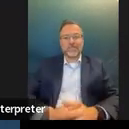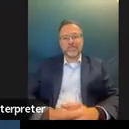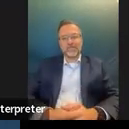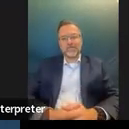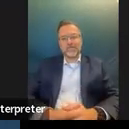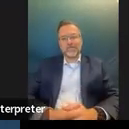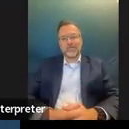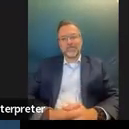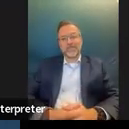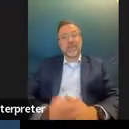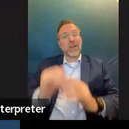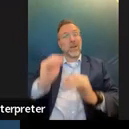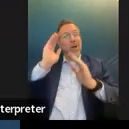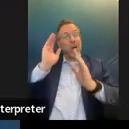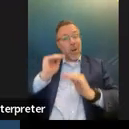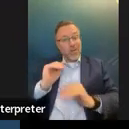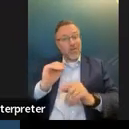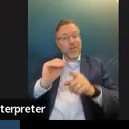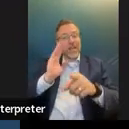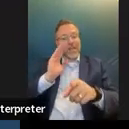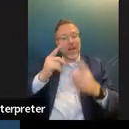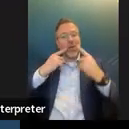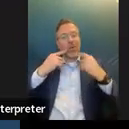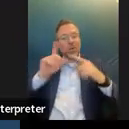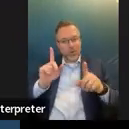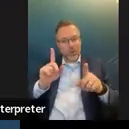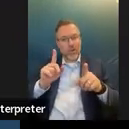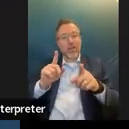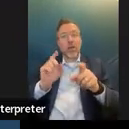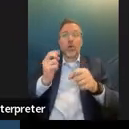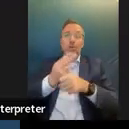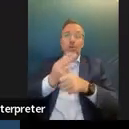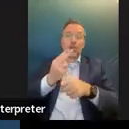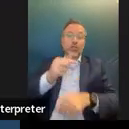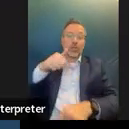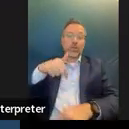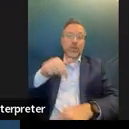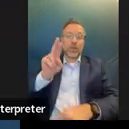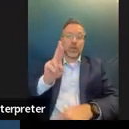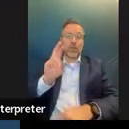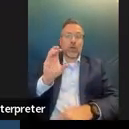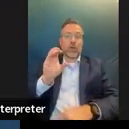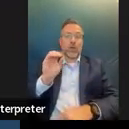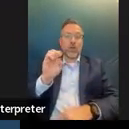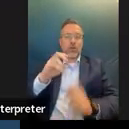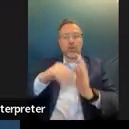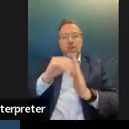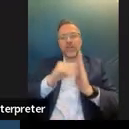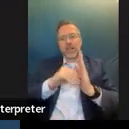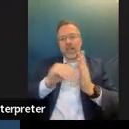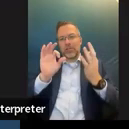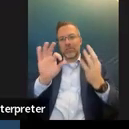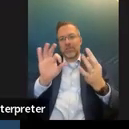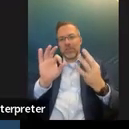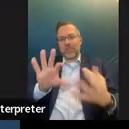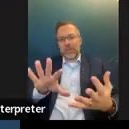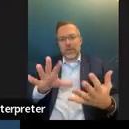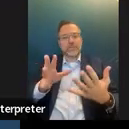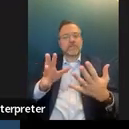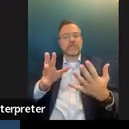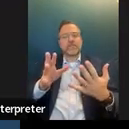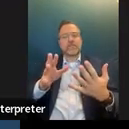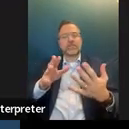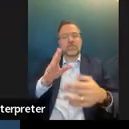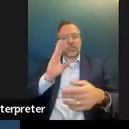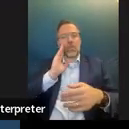Hopefully this link works, or you could use this QR code and fill out this feedback form and you'll get